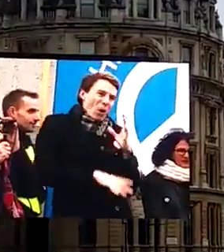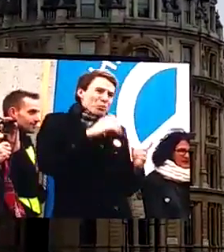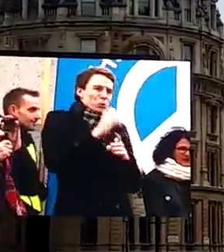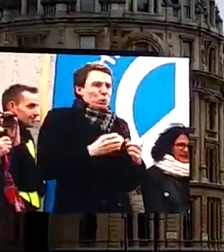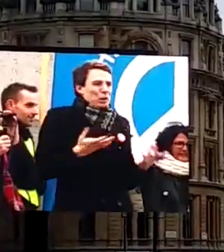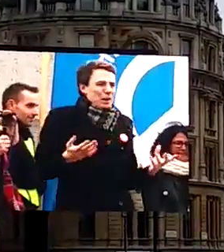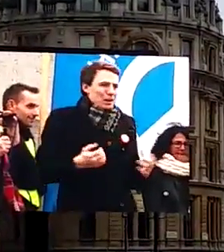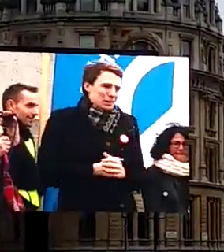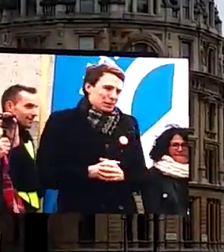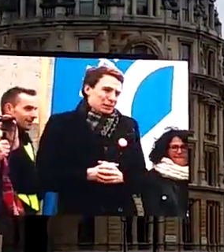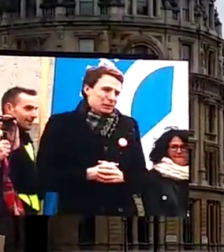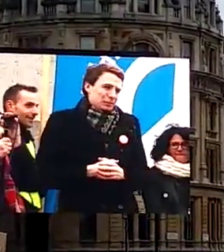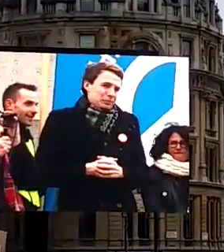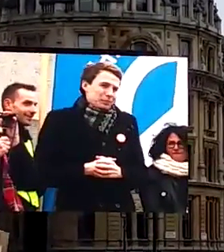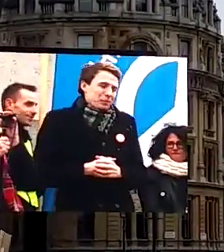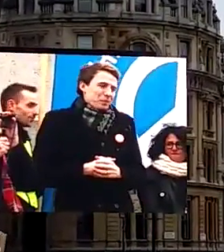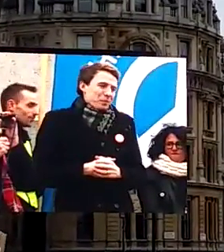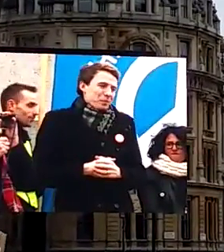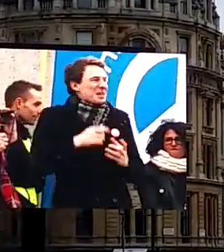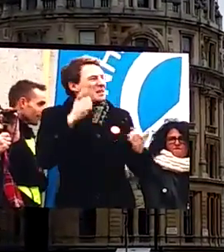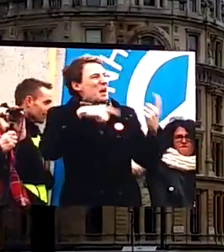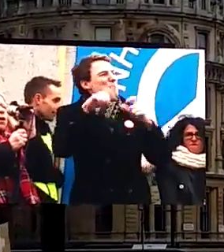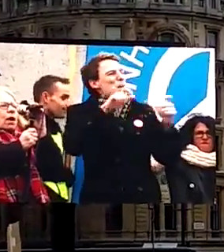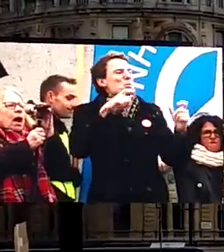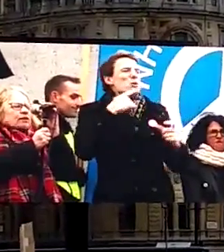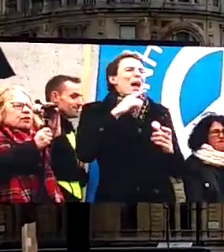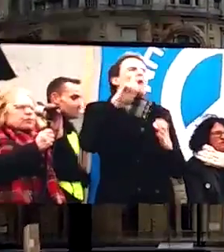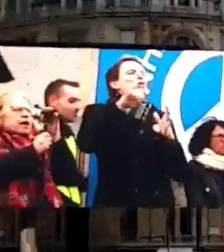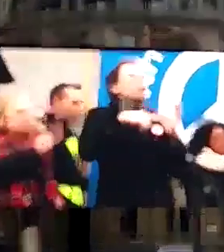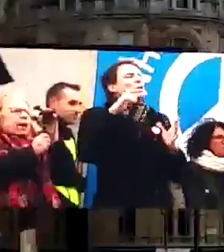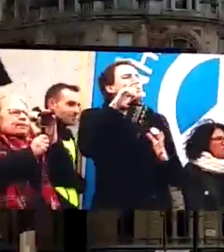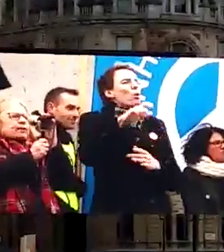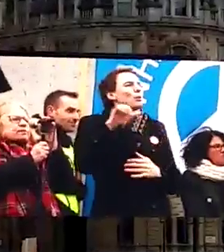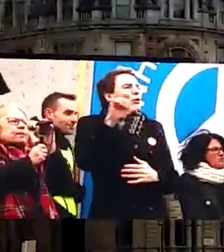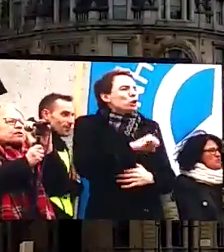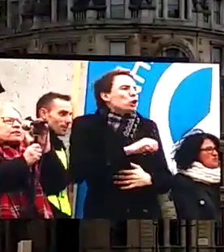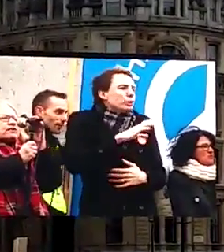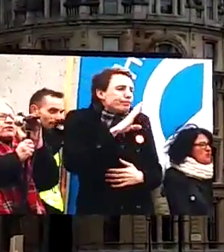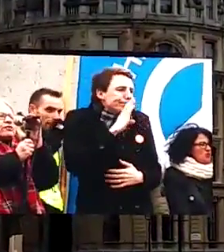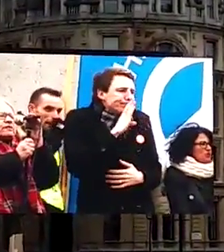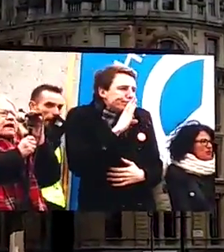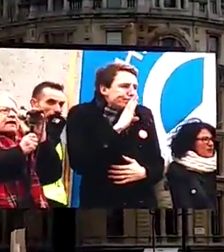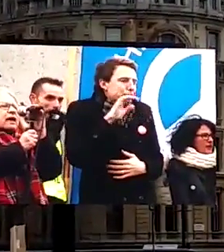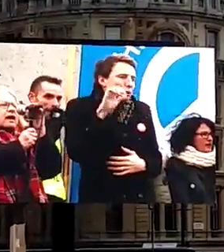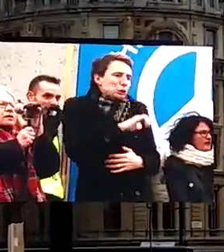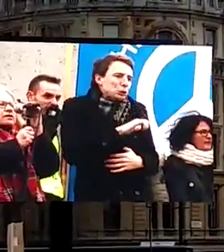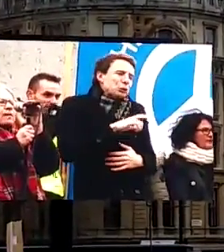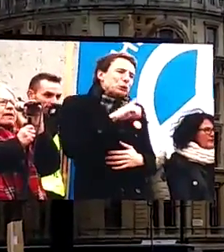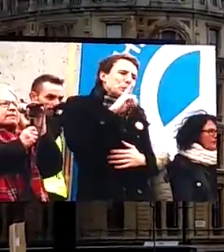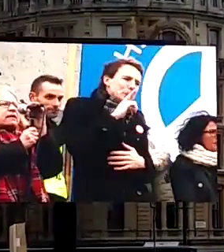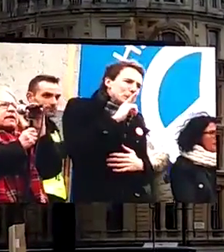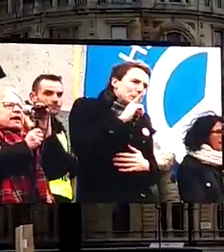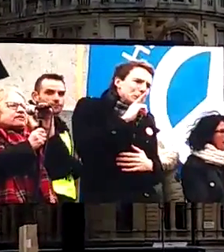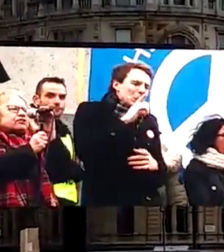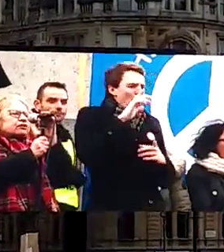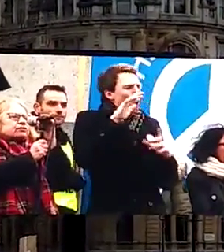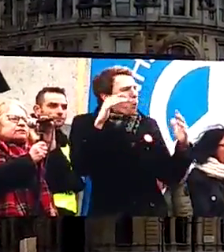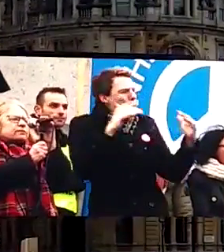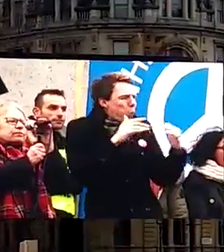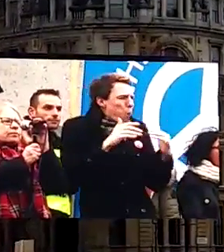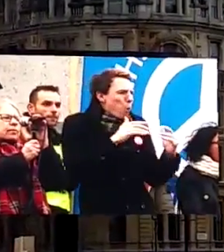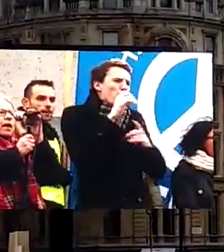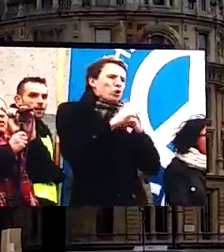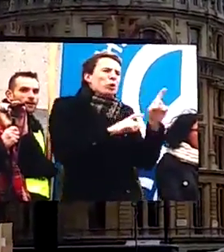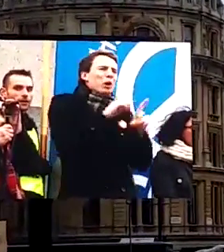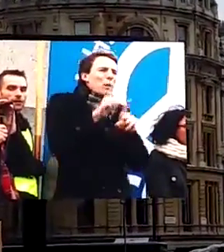They say that Jeremy Corbyn shouldn't talk about war and nuclear weapons because he should stick to domestic